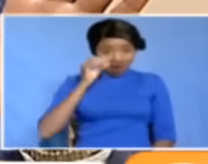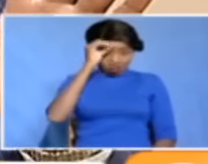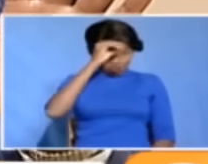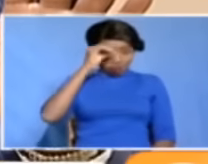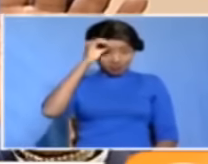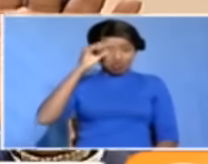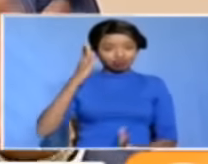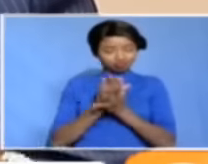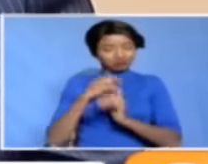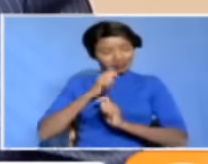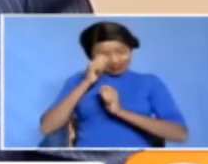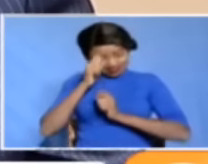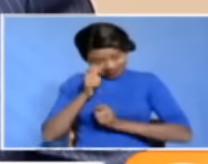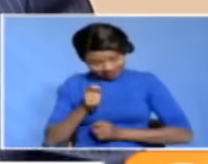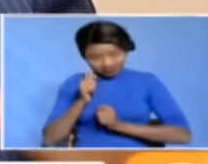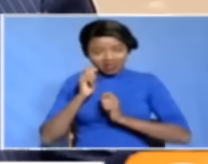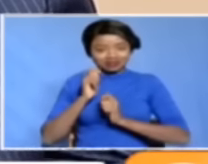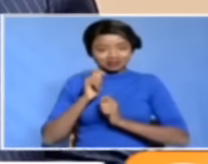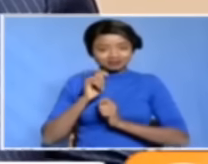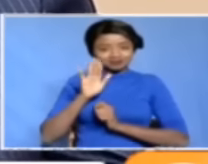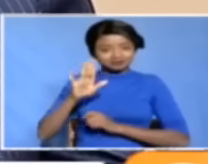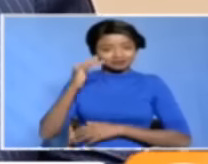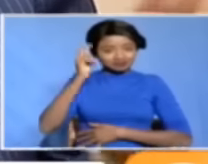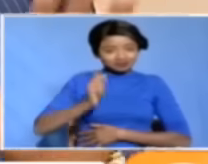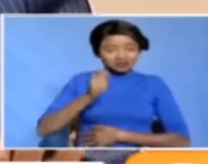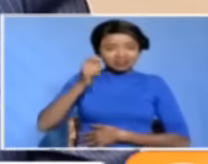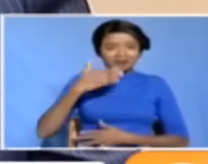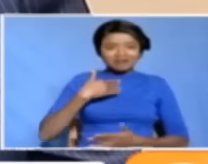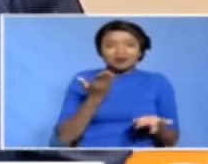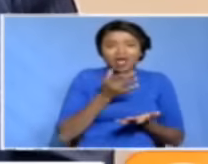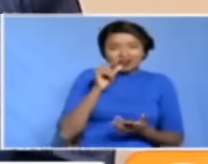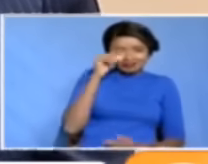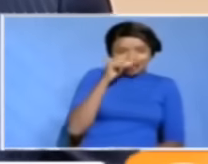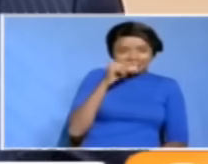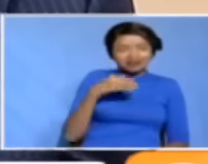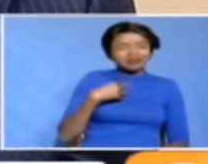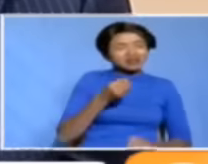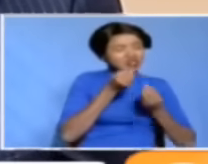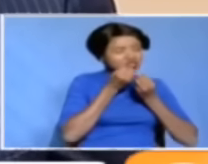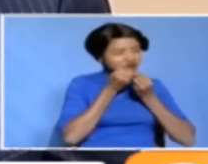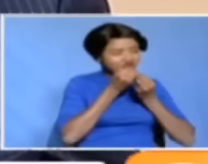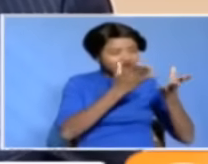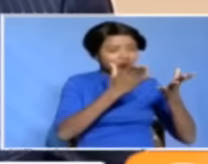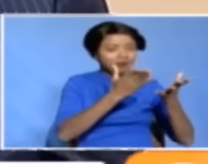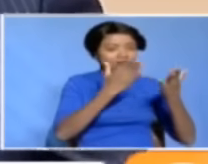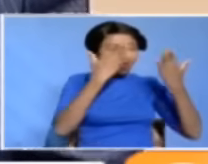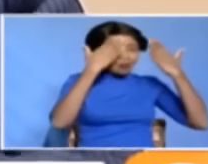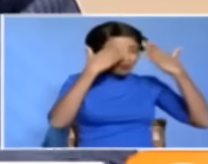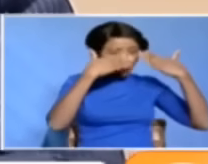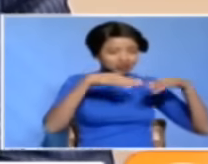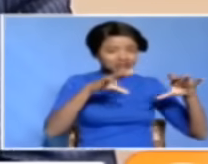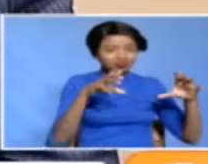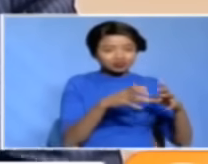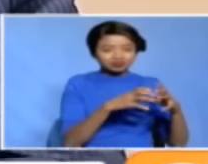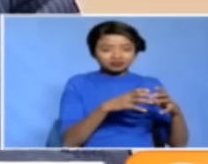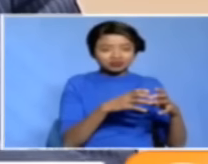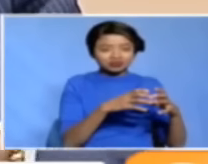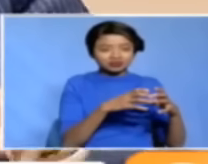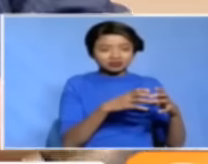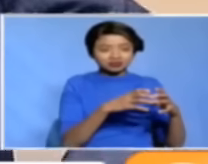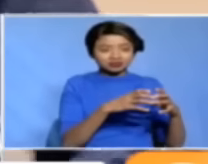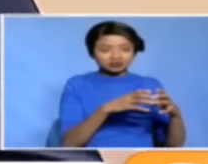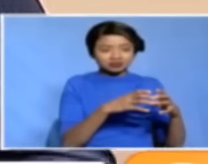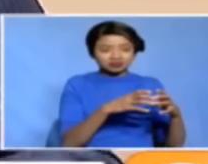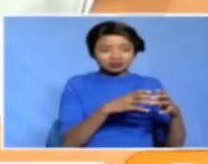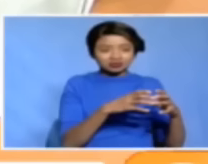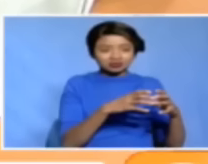I respect their judgment. They were out of order. And I was in Garissa. I have told the Muslim community to defy. When it comes... Despite that they